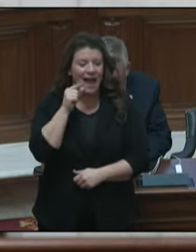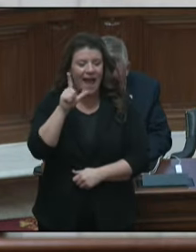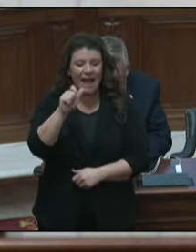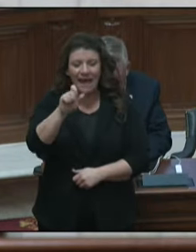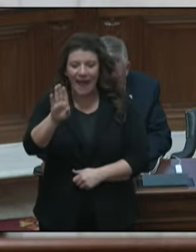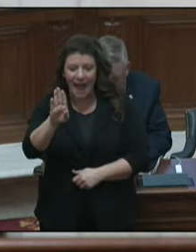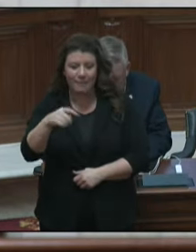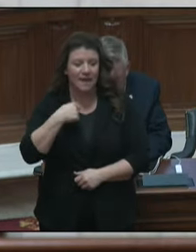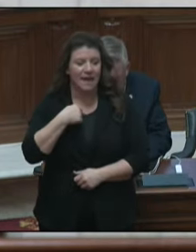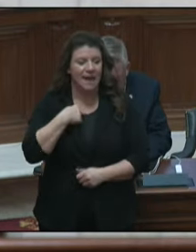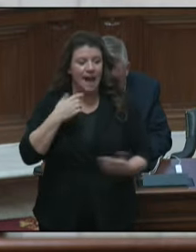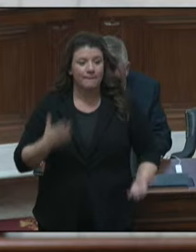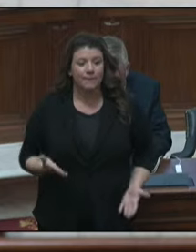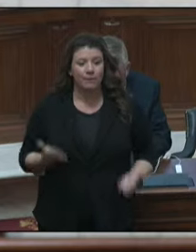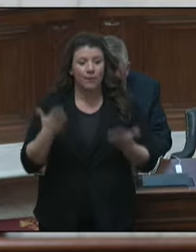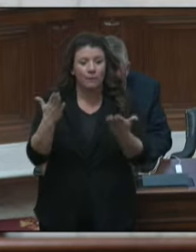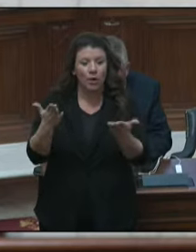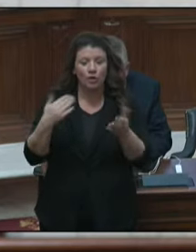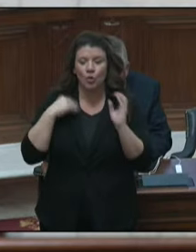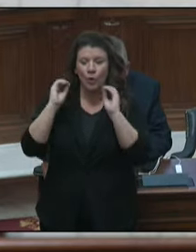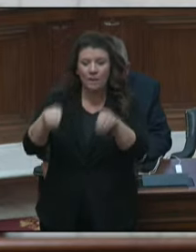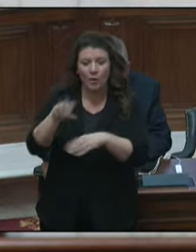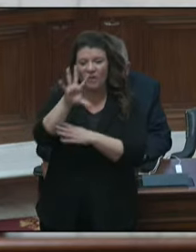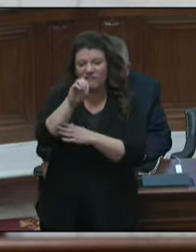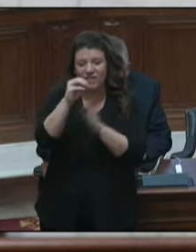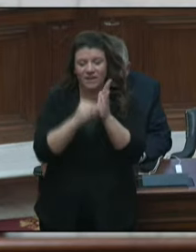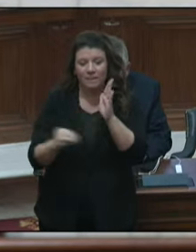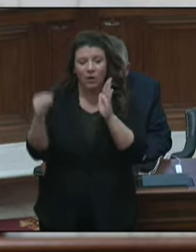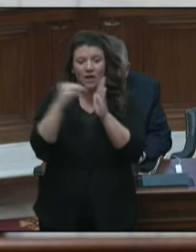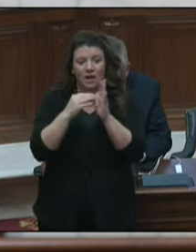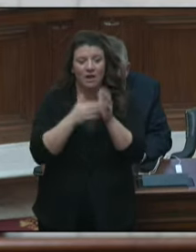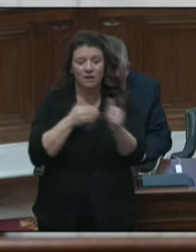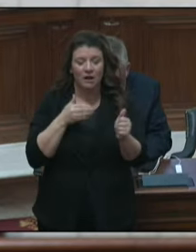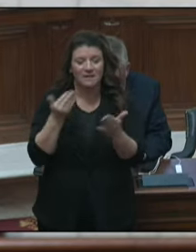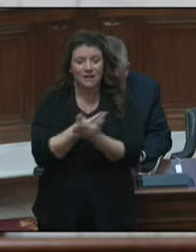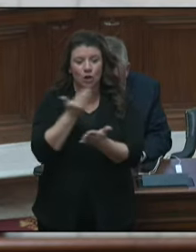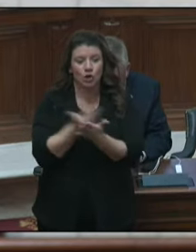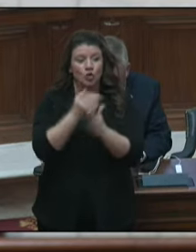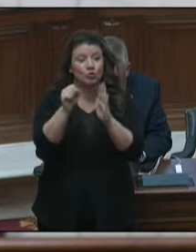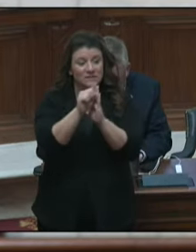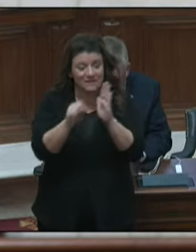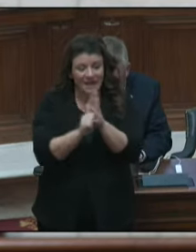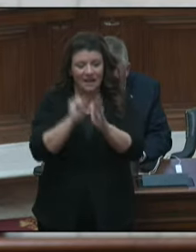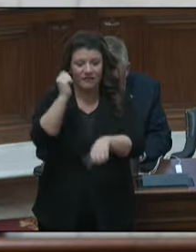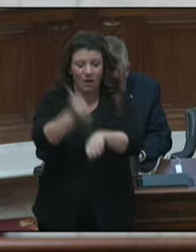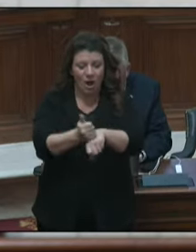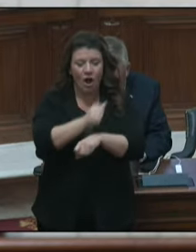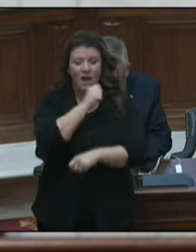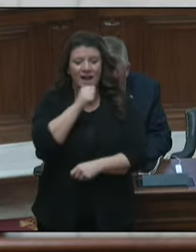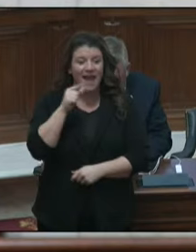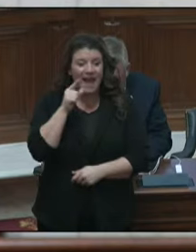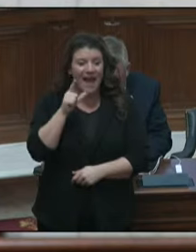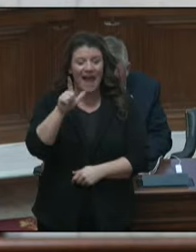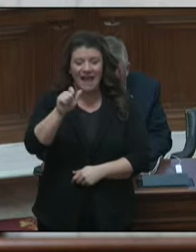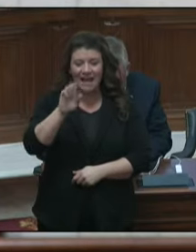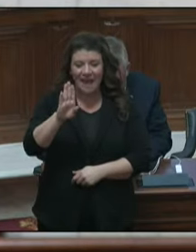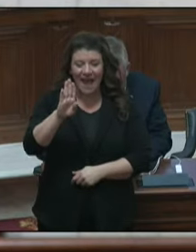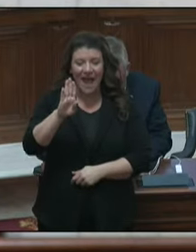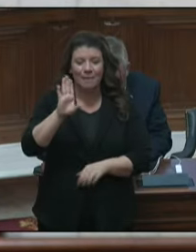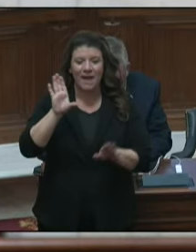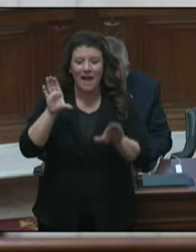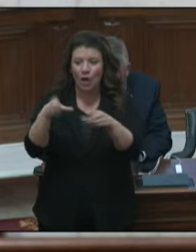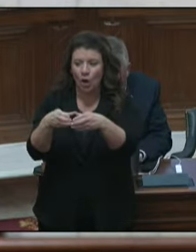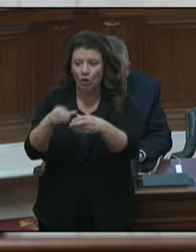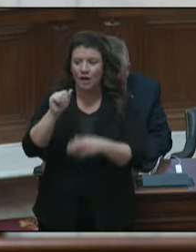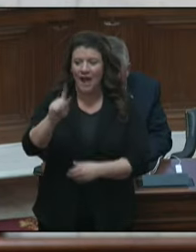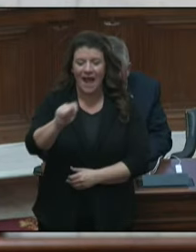and I am proposing we put $50 million in a new state-of-the-art ag lab and locate it at West